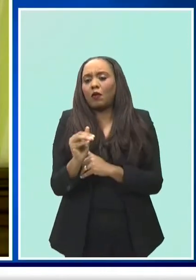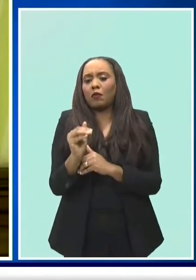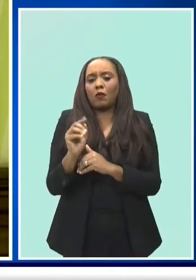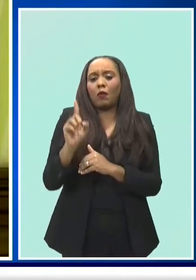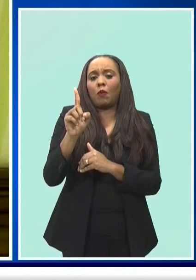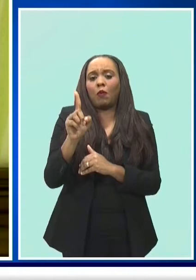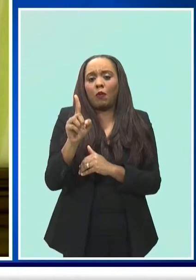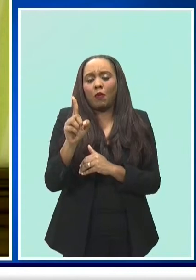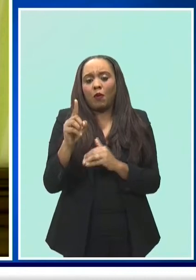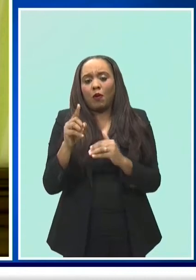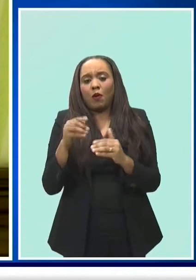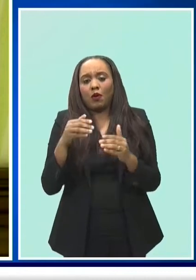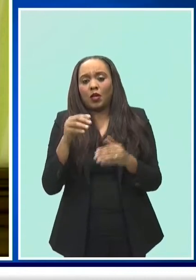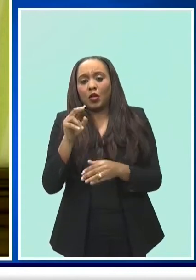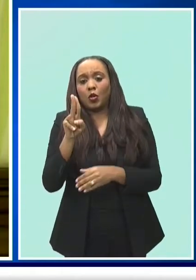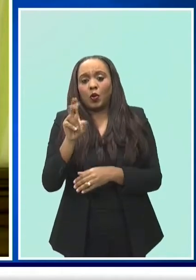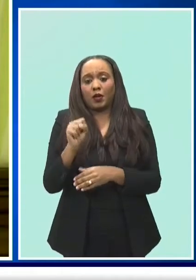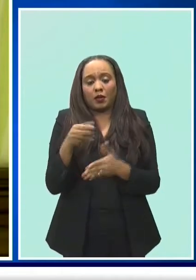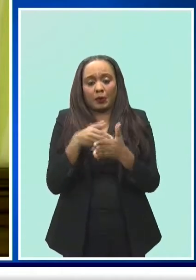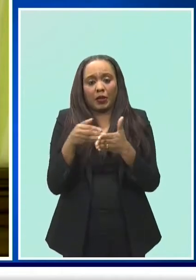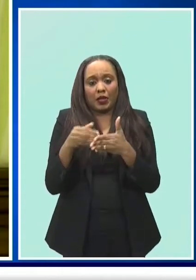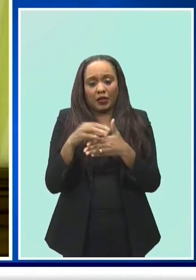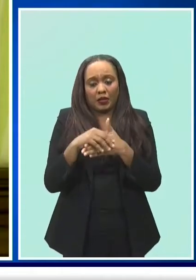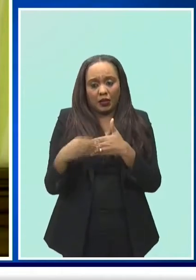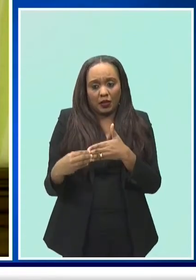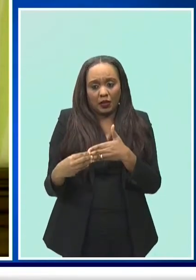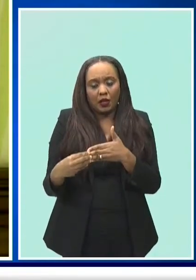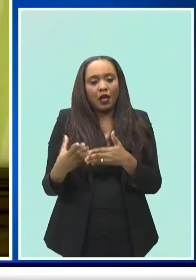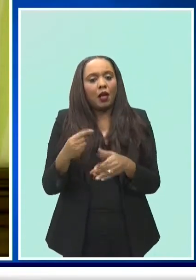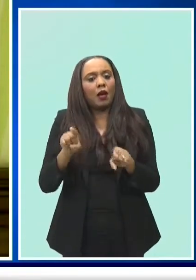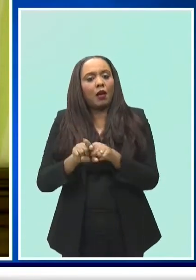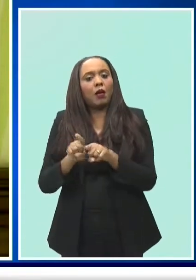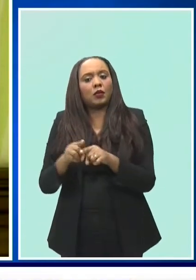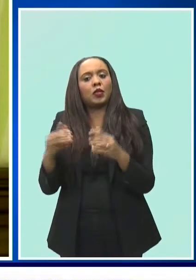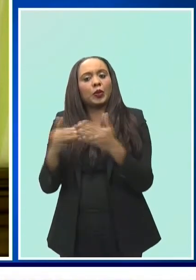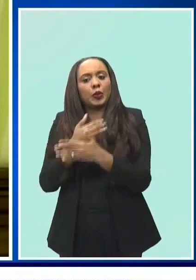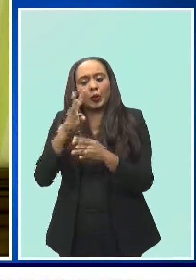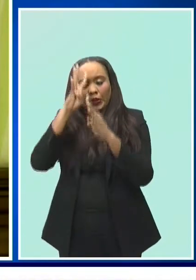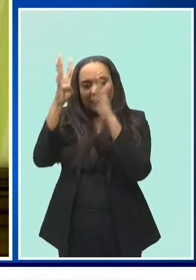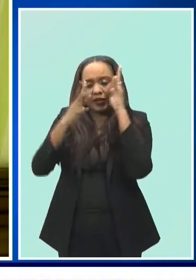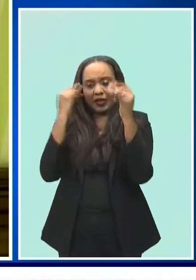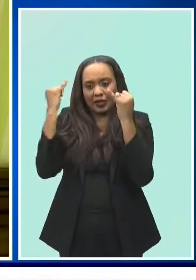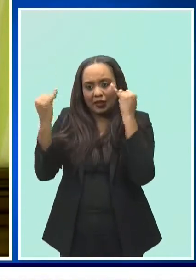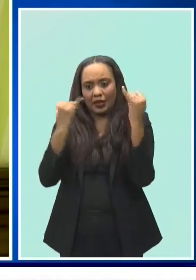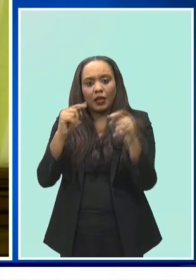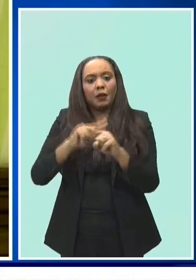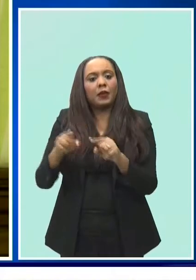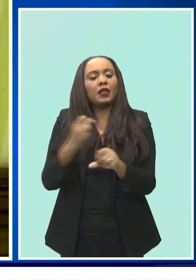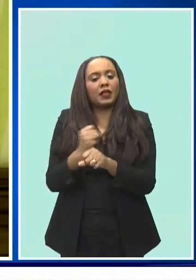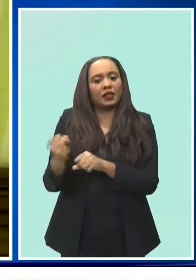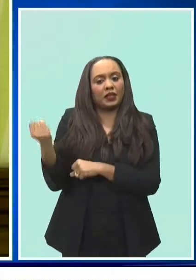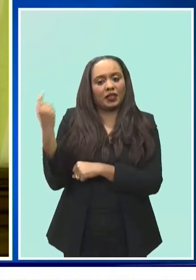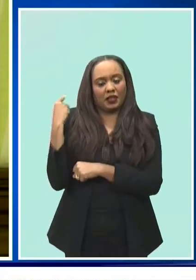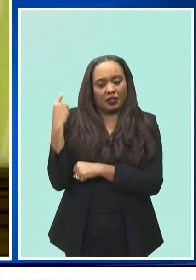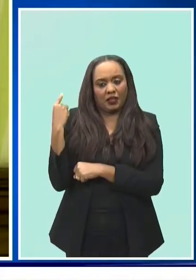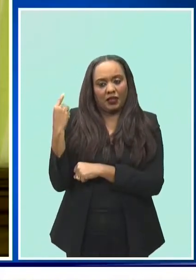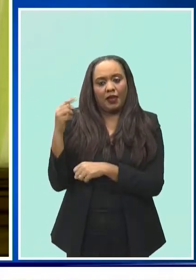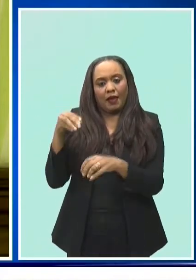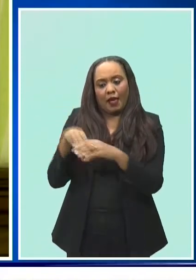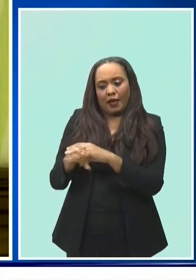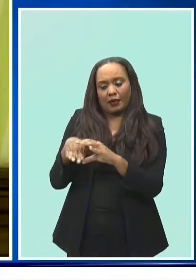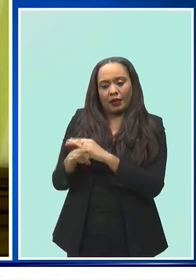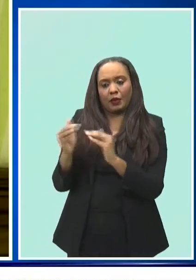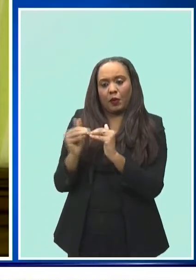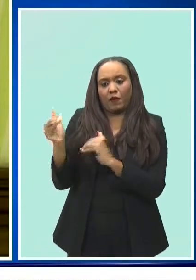over US $700,000 in new capital, while in 2018, MSMEs have access to